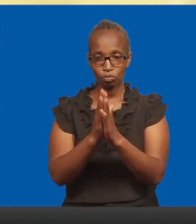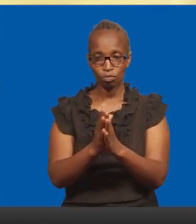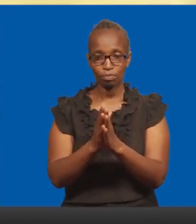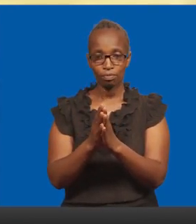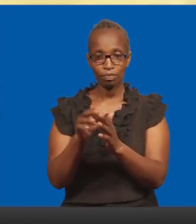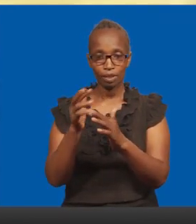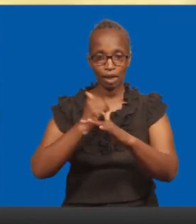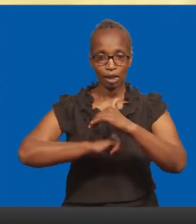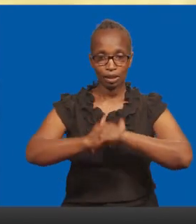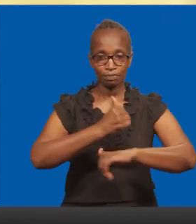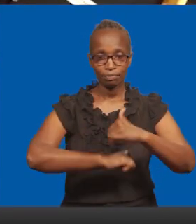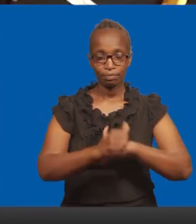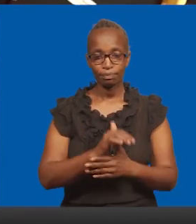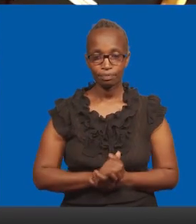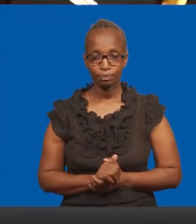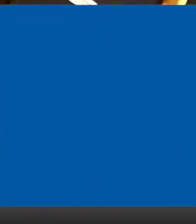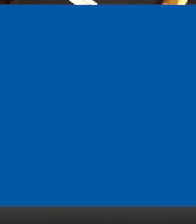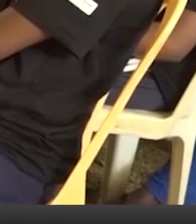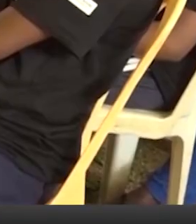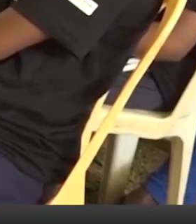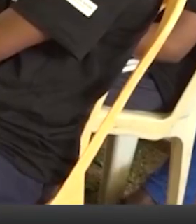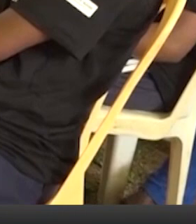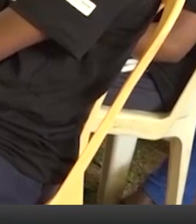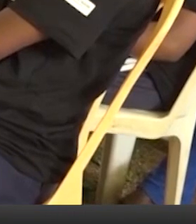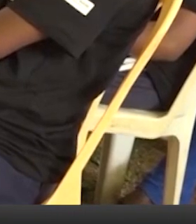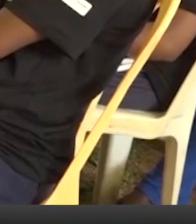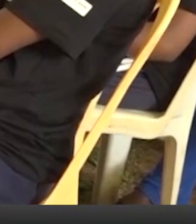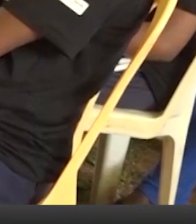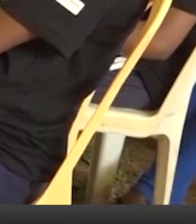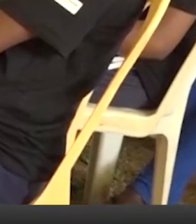supposed to be handling those issues. Eunice Cheruiyot, Undugu TV.